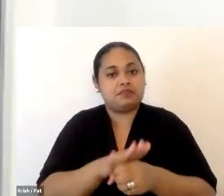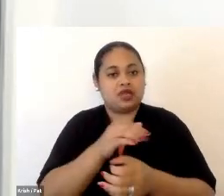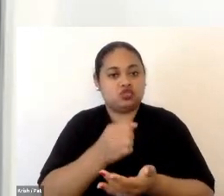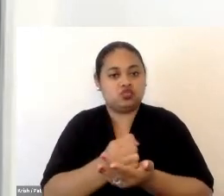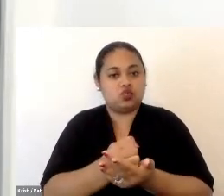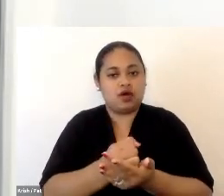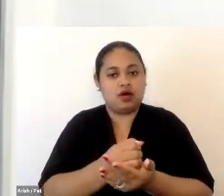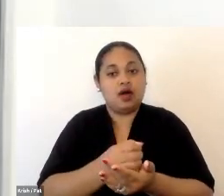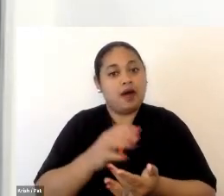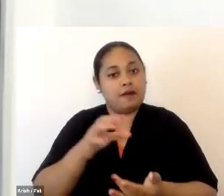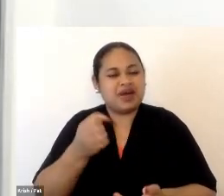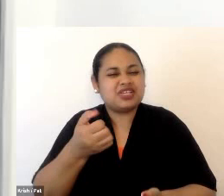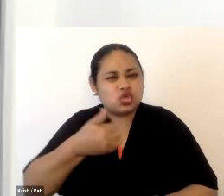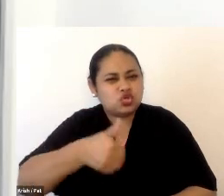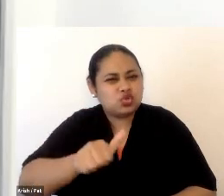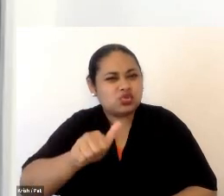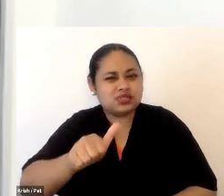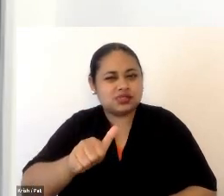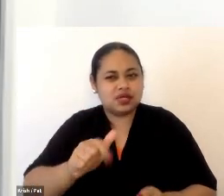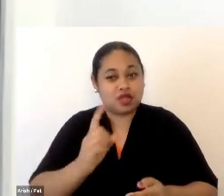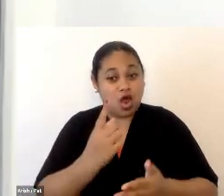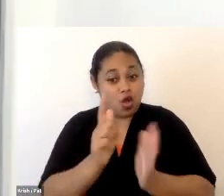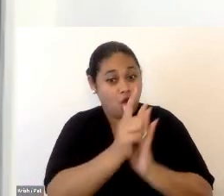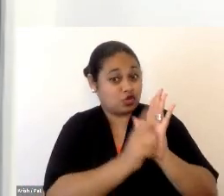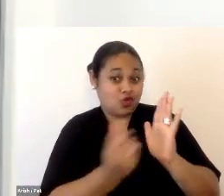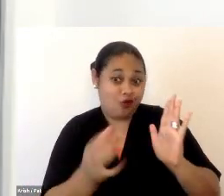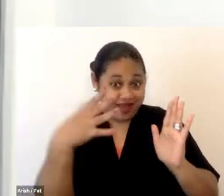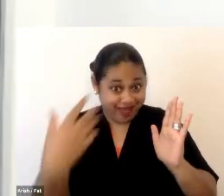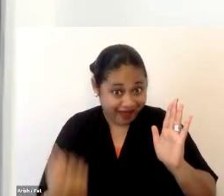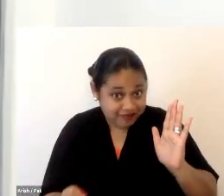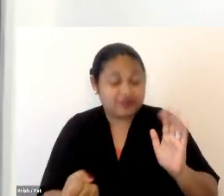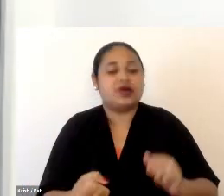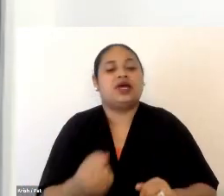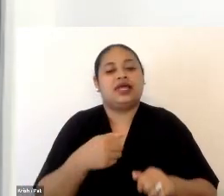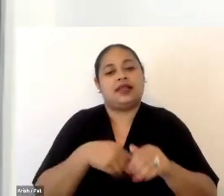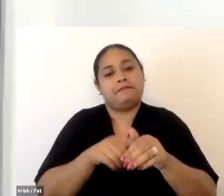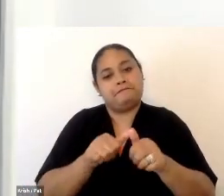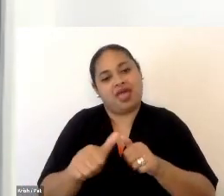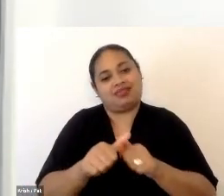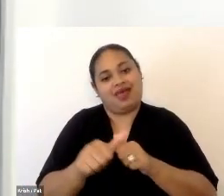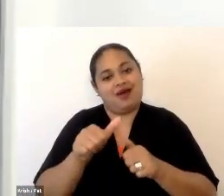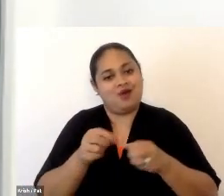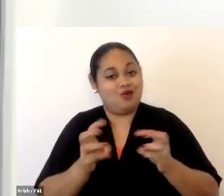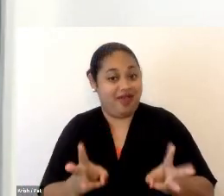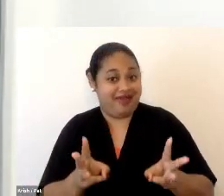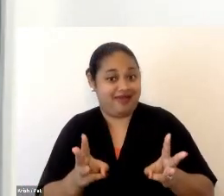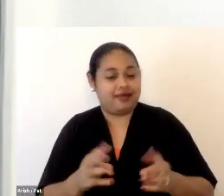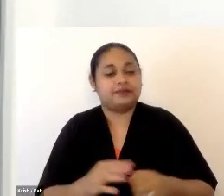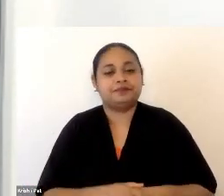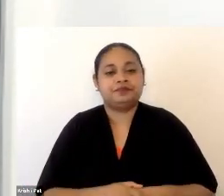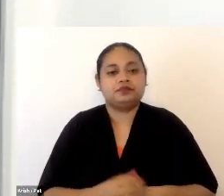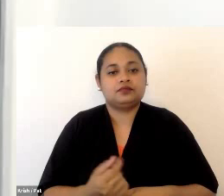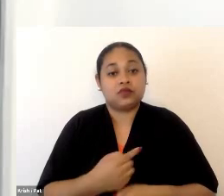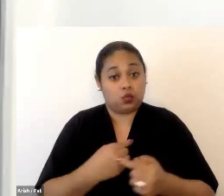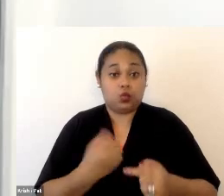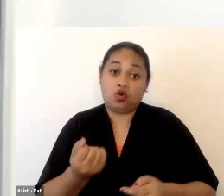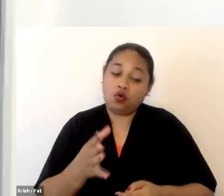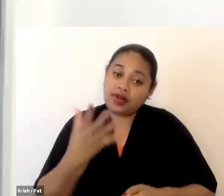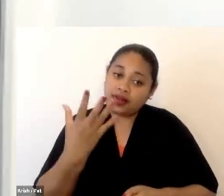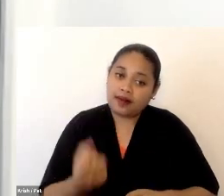apply the existing laws that we have in a better way. We already have